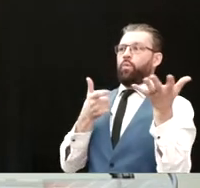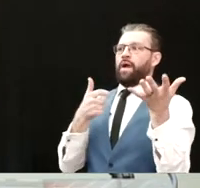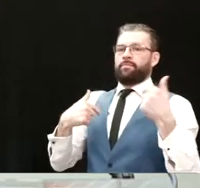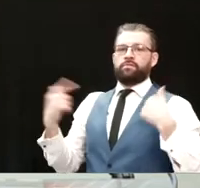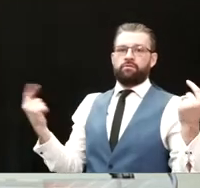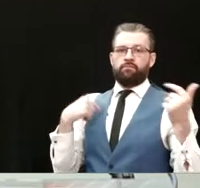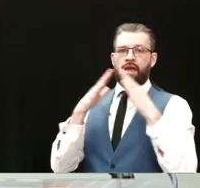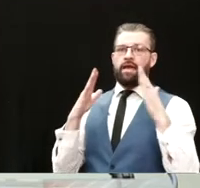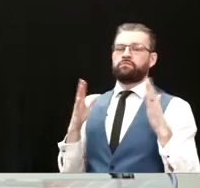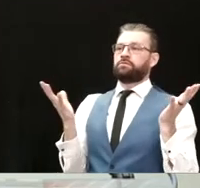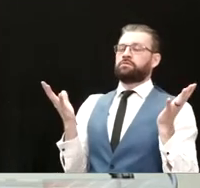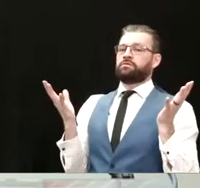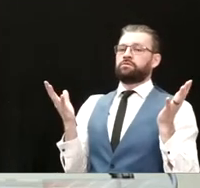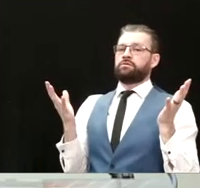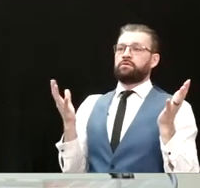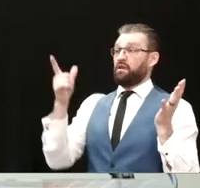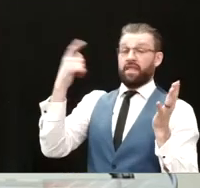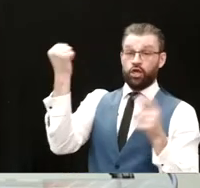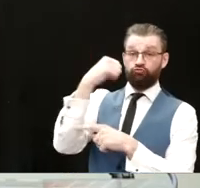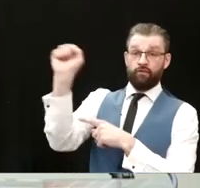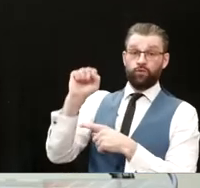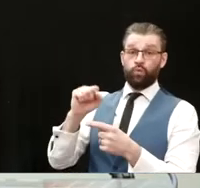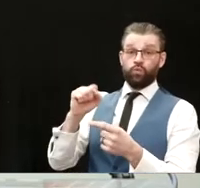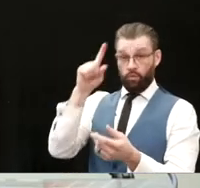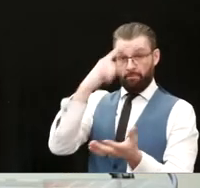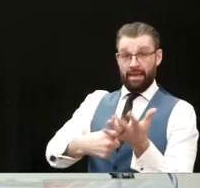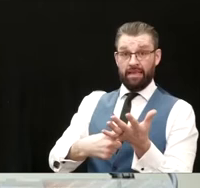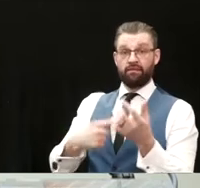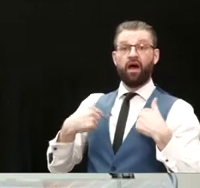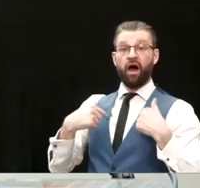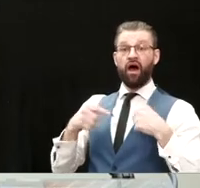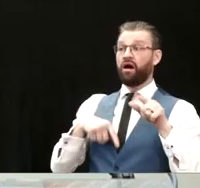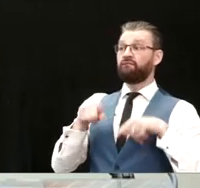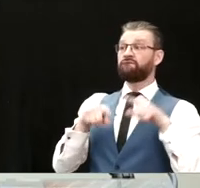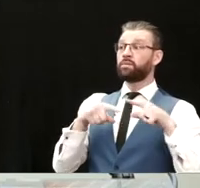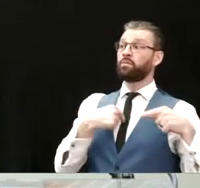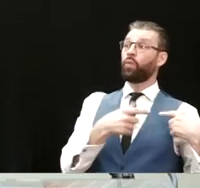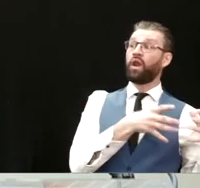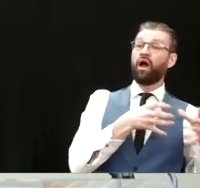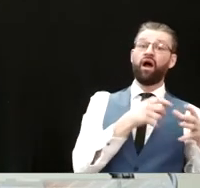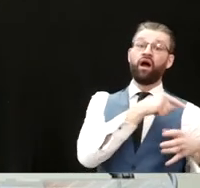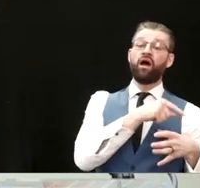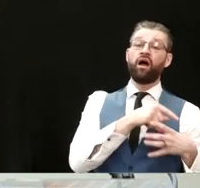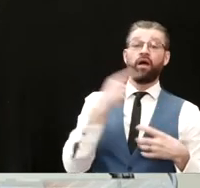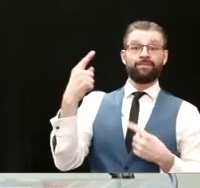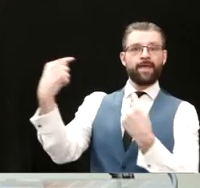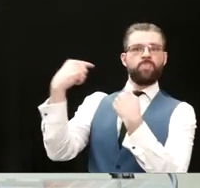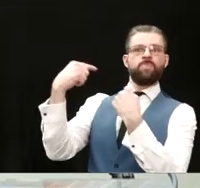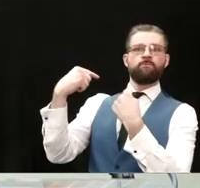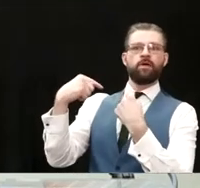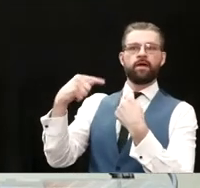our house. Refusing to believe my explanation that I was a player for Rayon Sports, they threatened